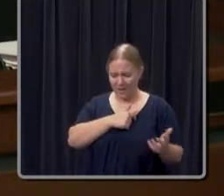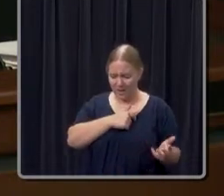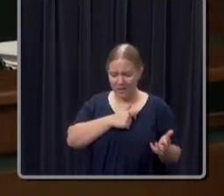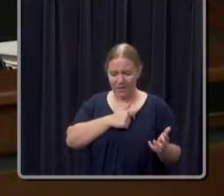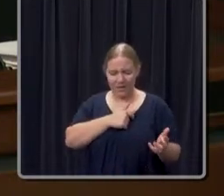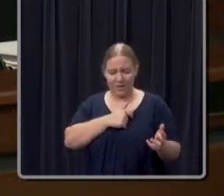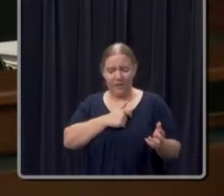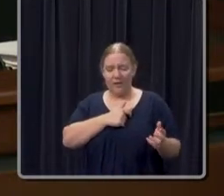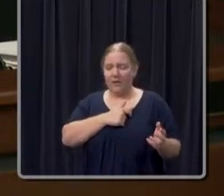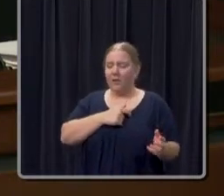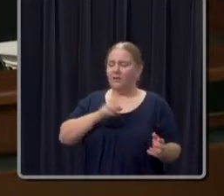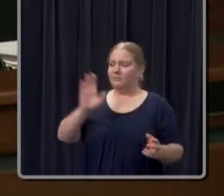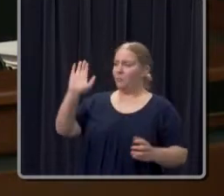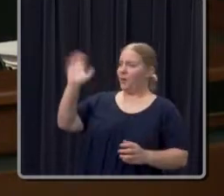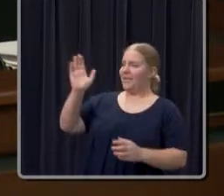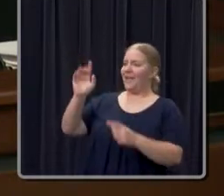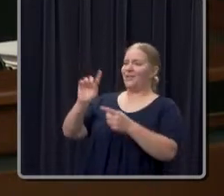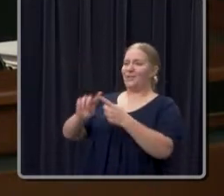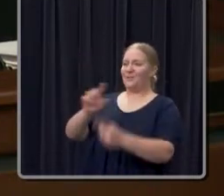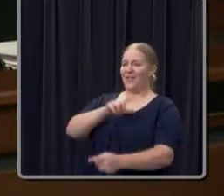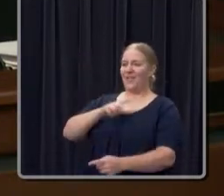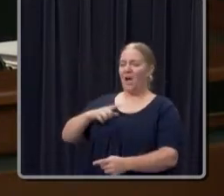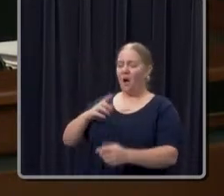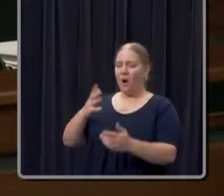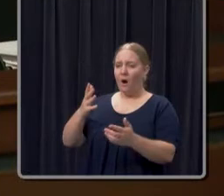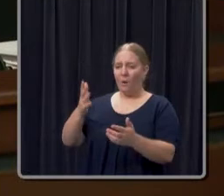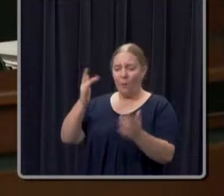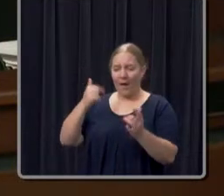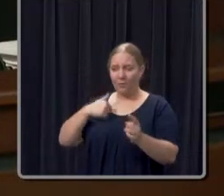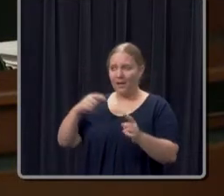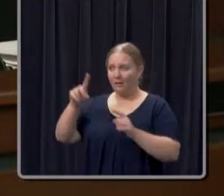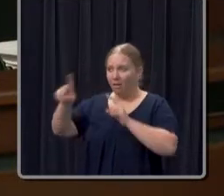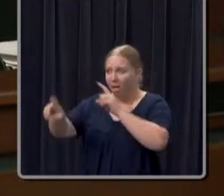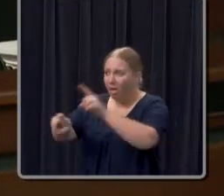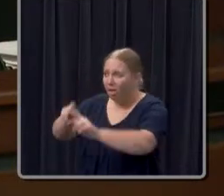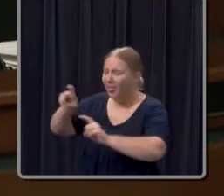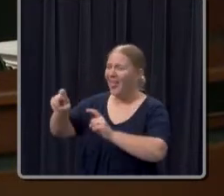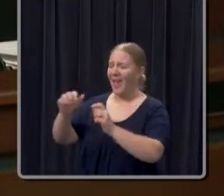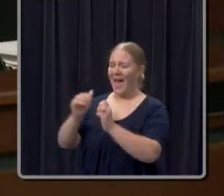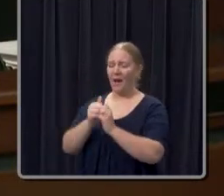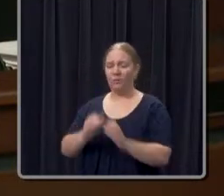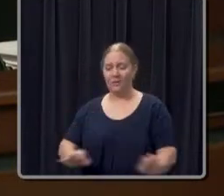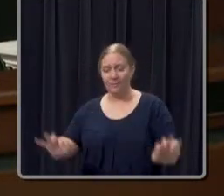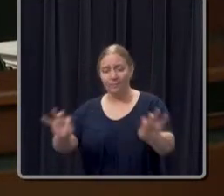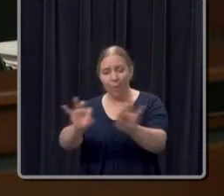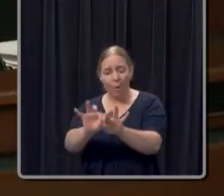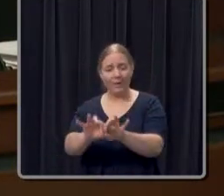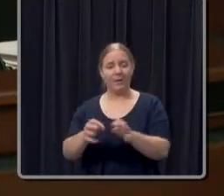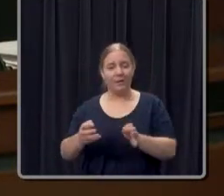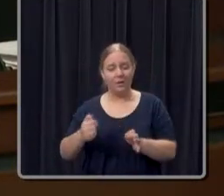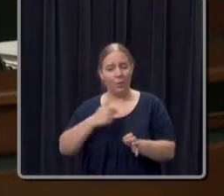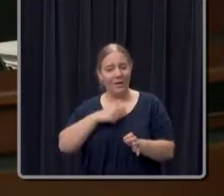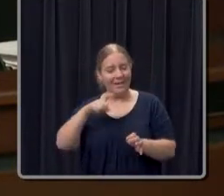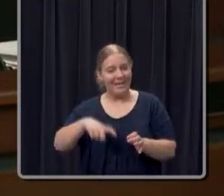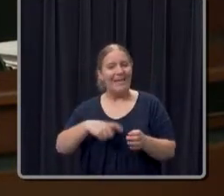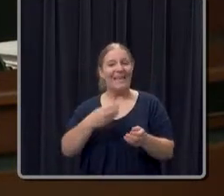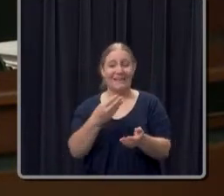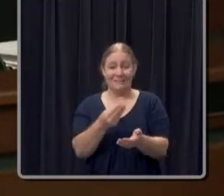deal with the legislators, why we ask what we ask, and how it's important, because we do need to